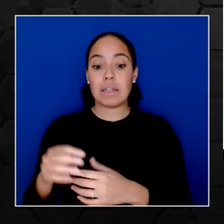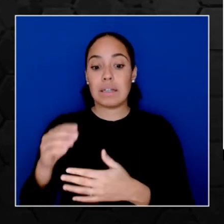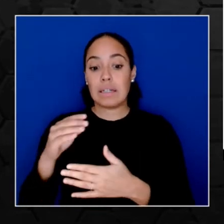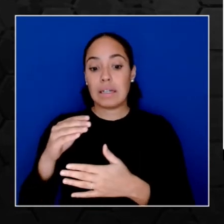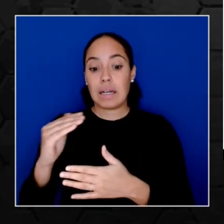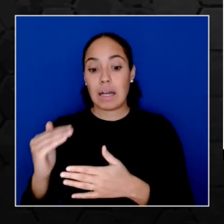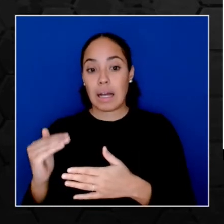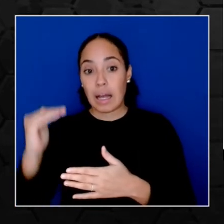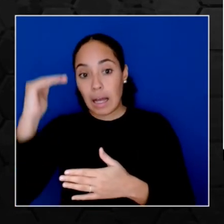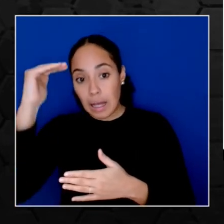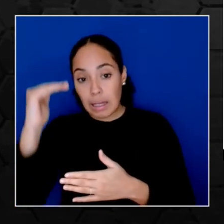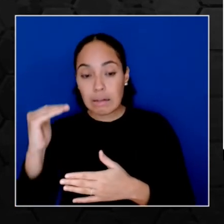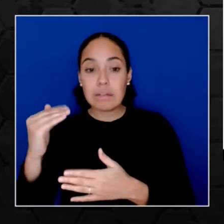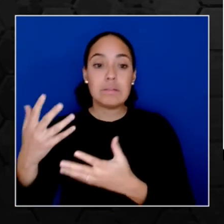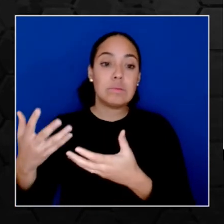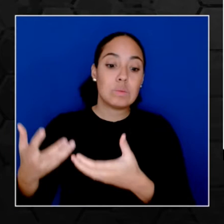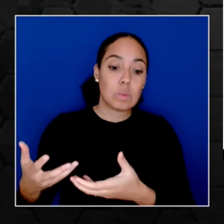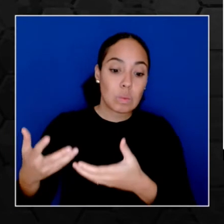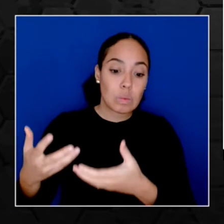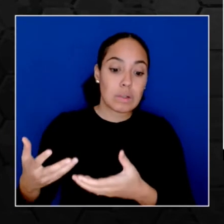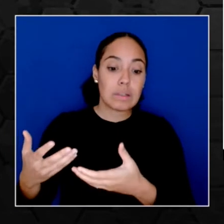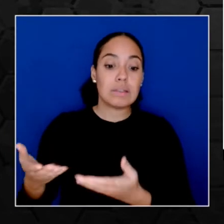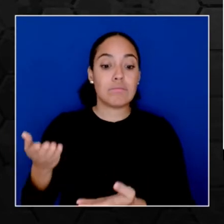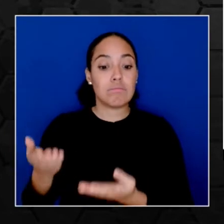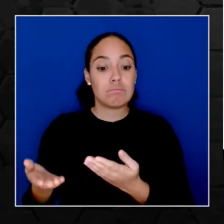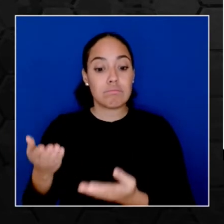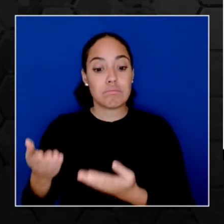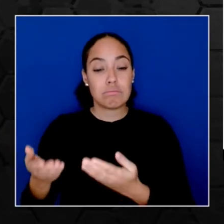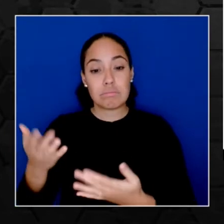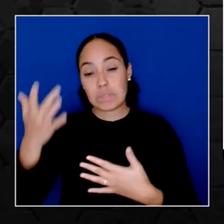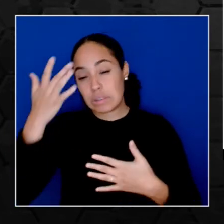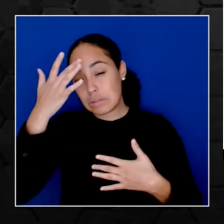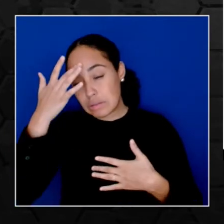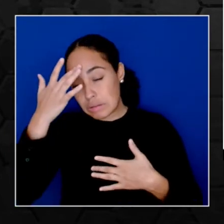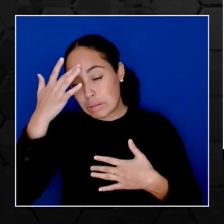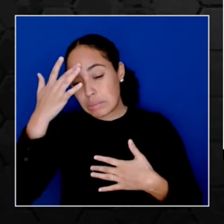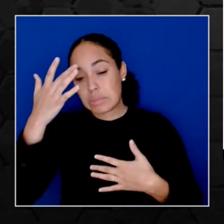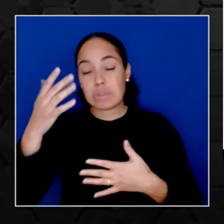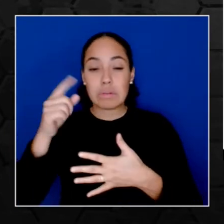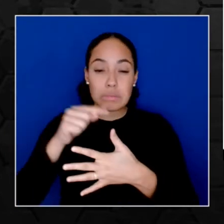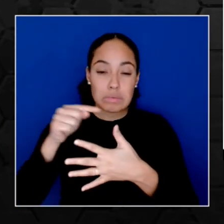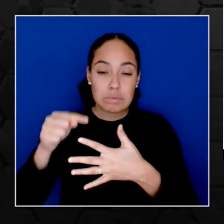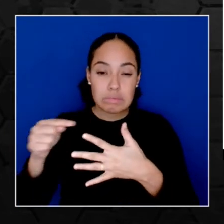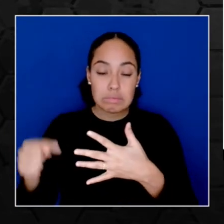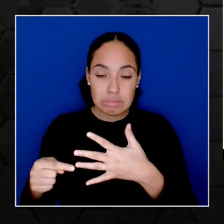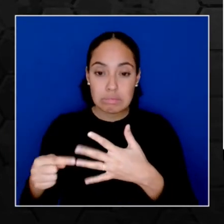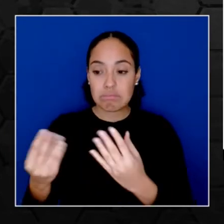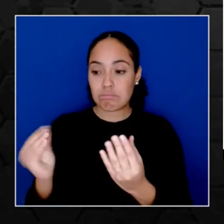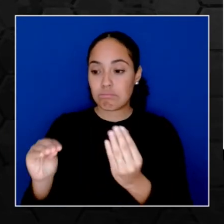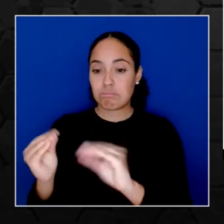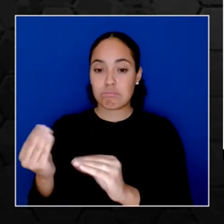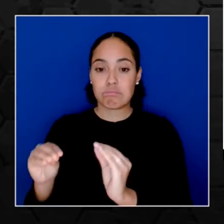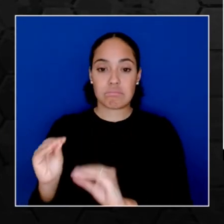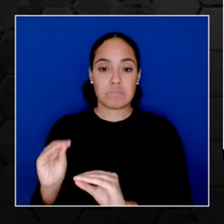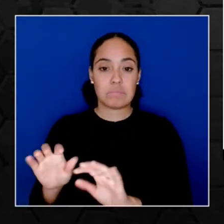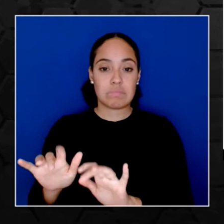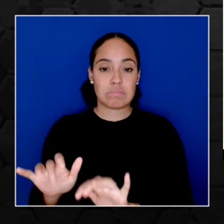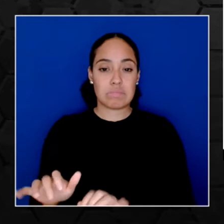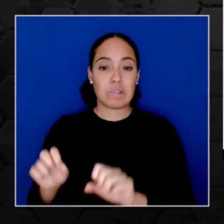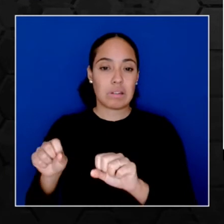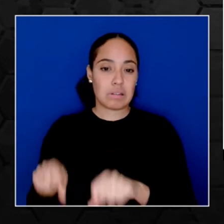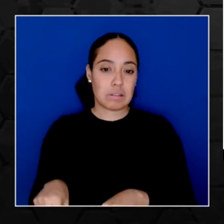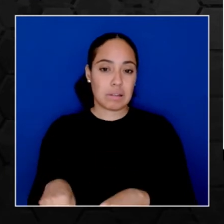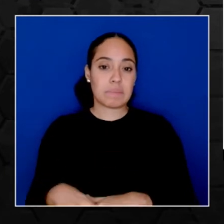suppose. So this is how you would mention choices. And once we connect this, we would again give out a dummy value just for